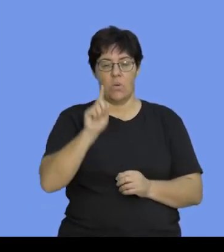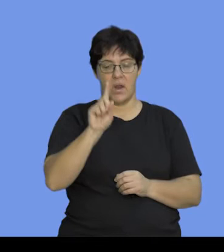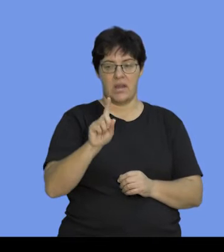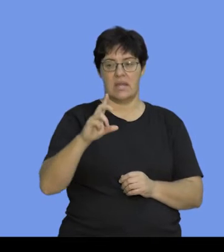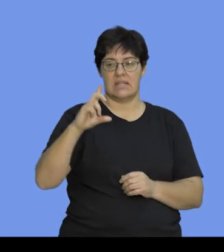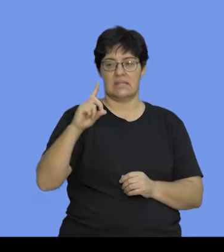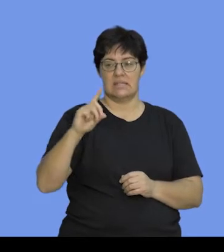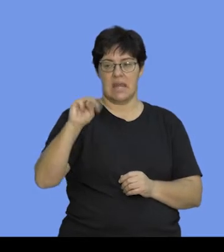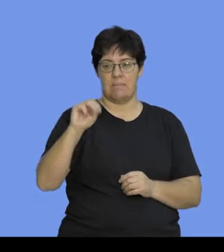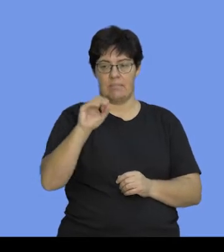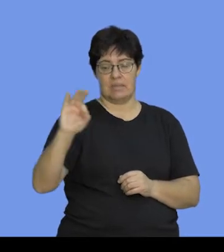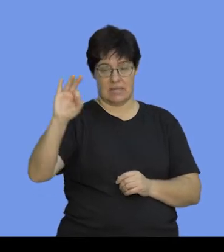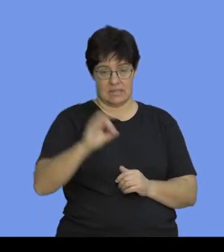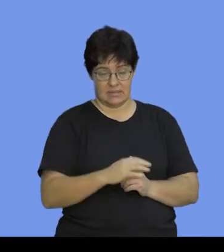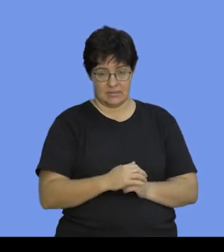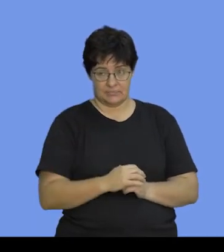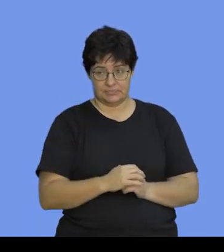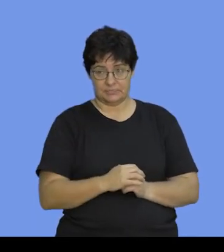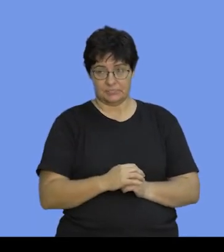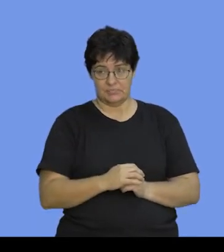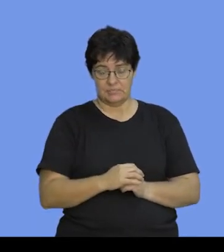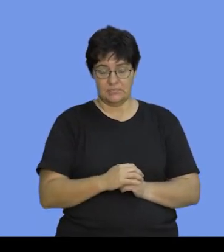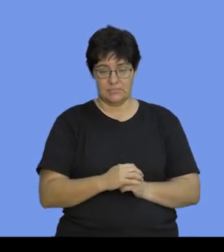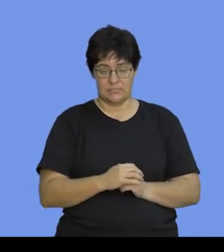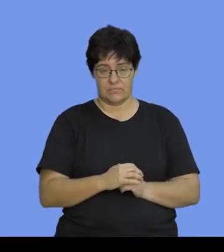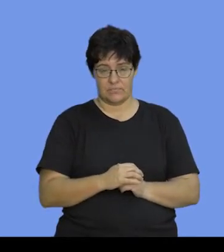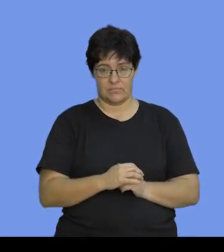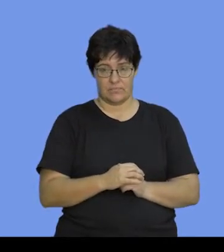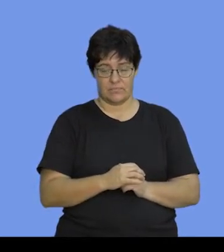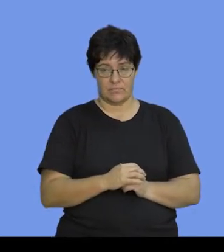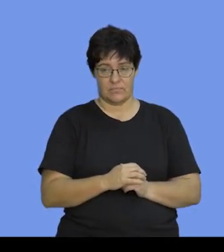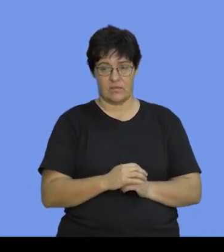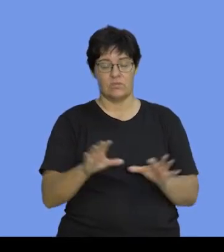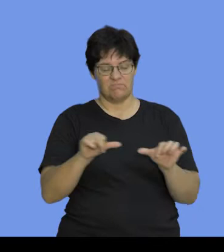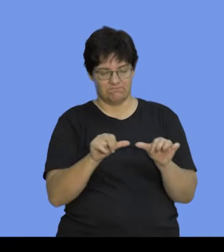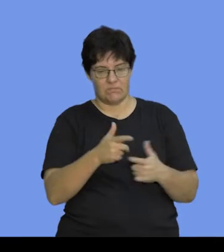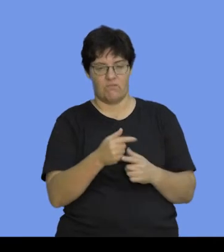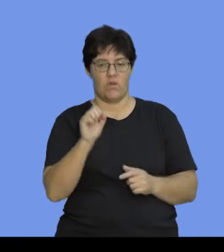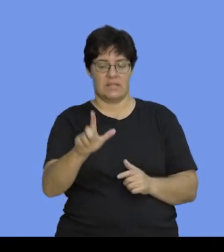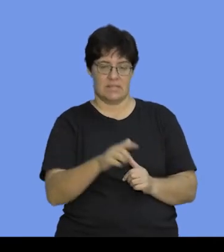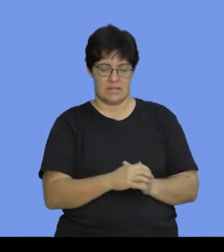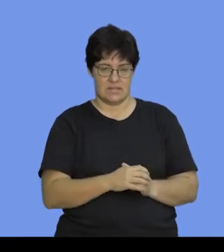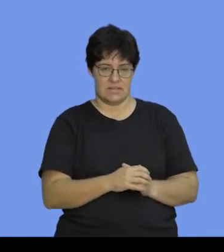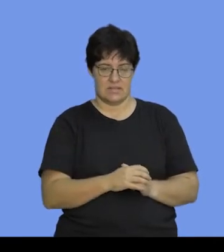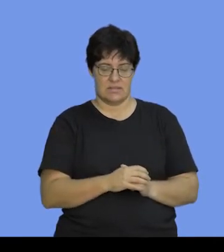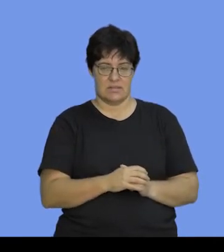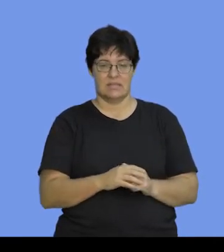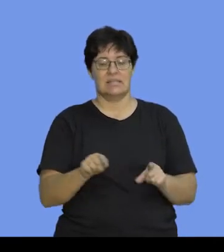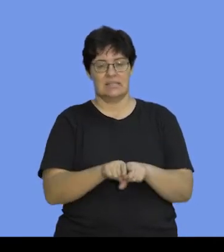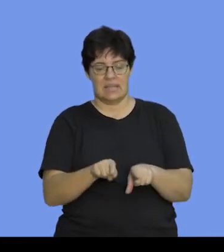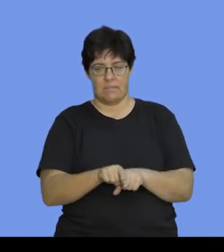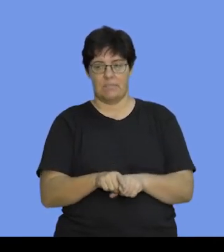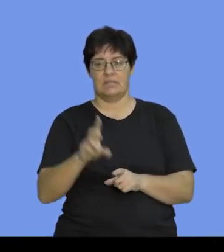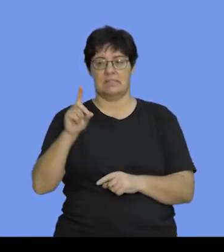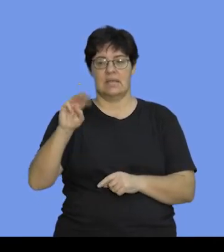cubic decimeter. Okay, so the decimeter is the metric equivalent of a liter. So a liter is the same